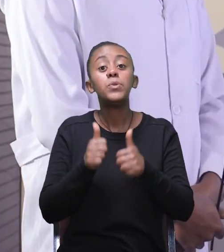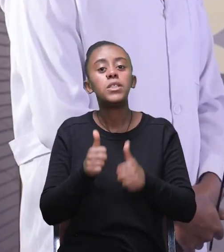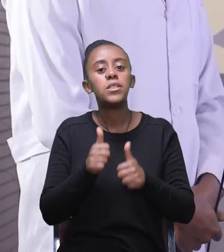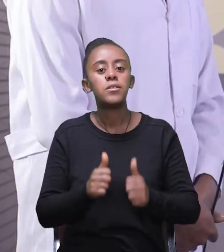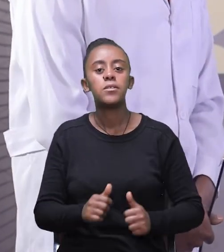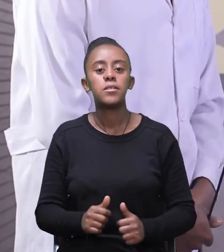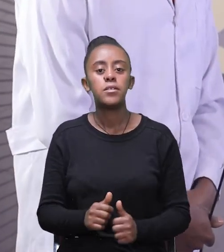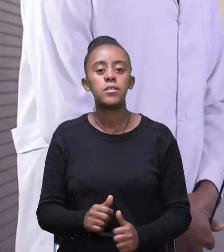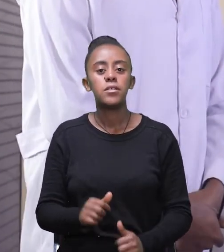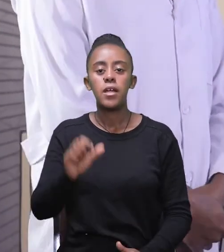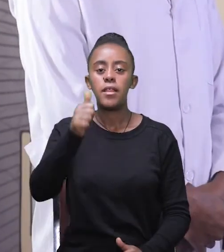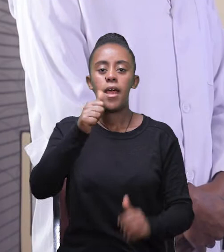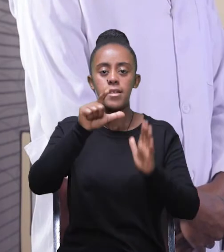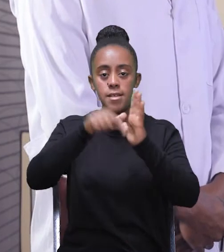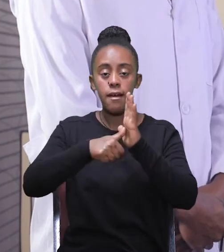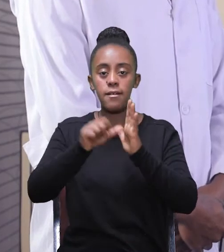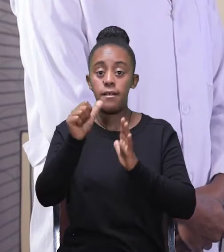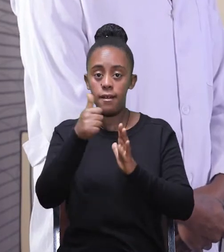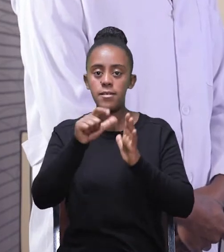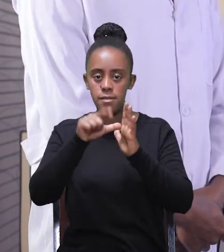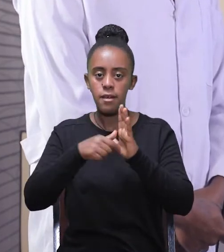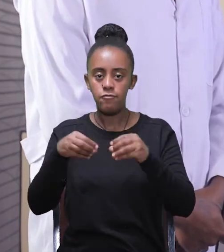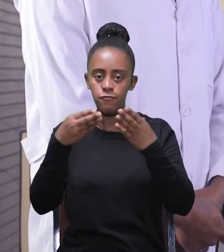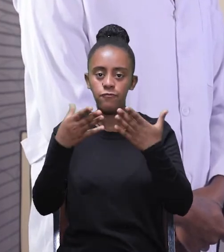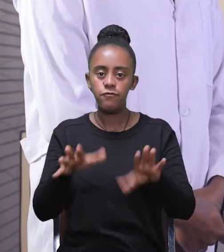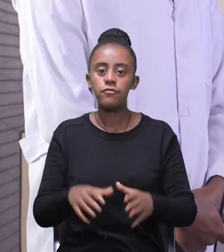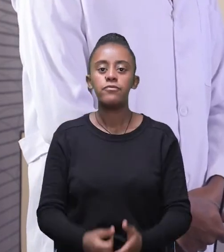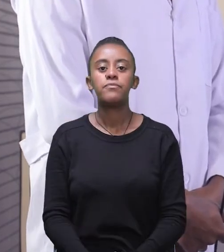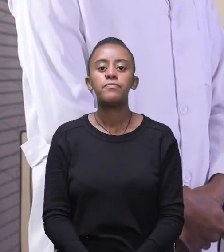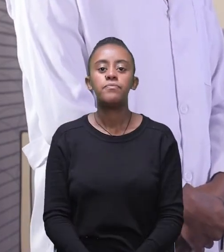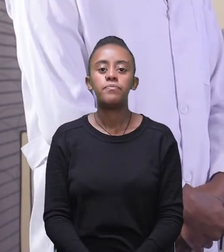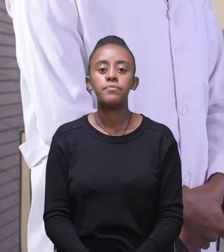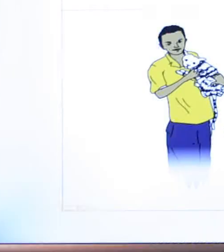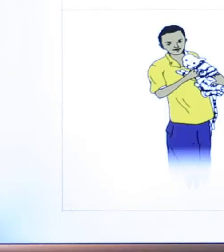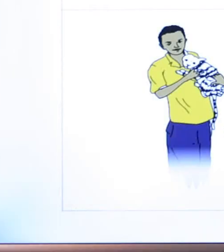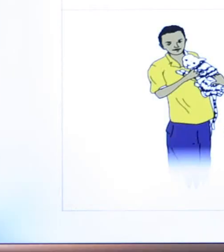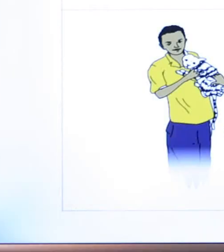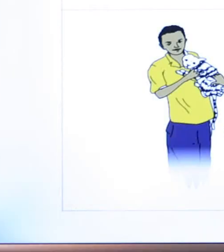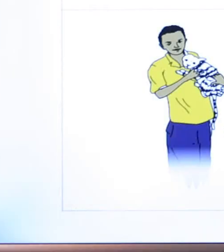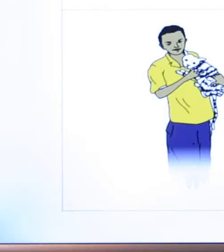picture? I give you 10 seconds for this question, student. I give you 10 seconds.